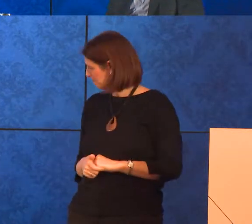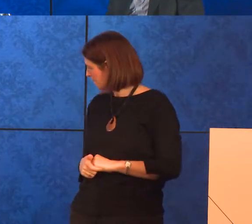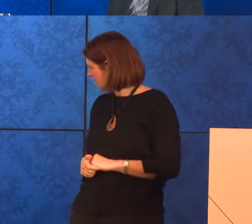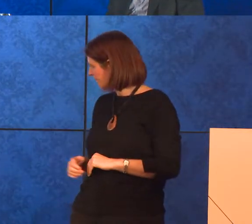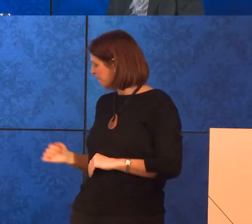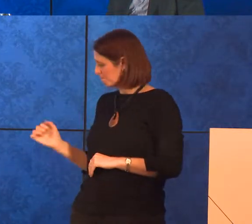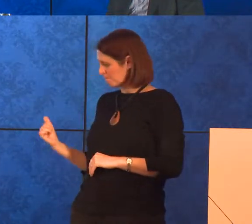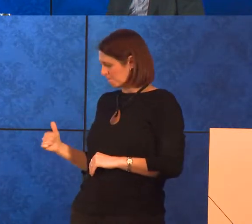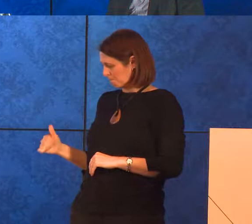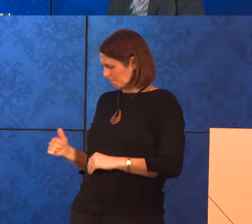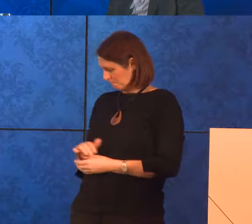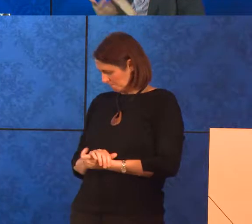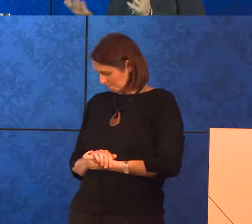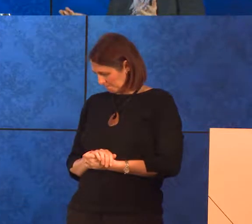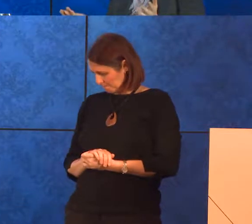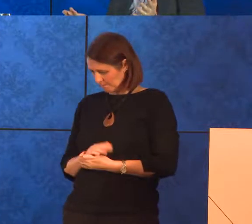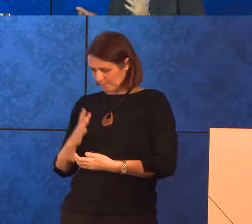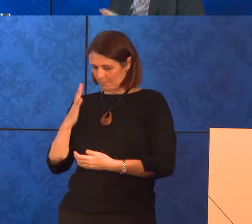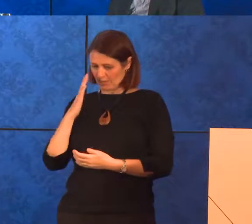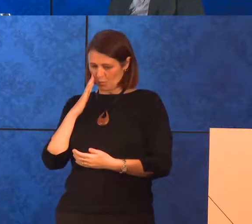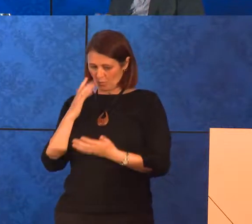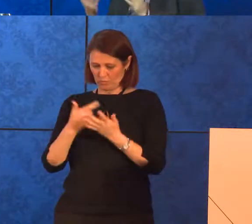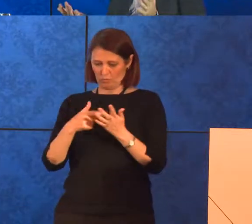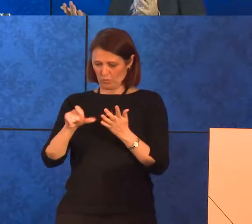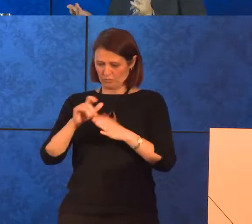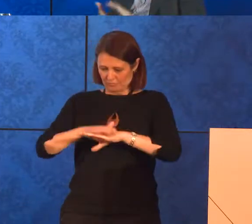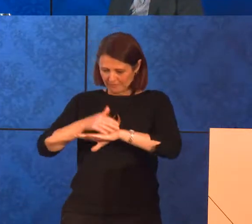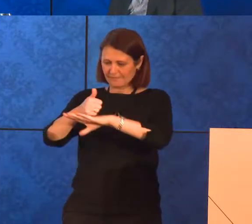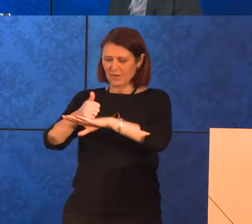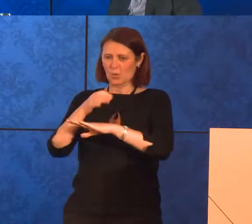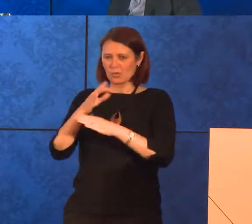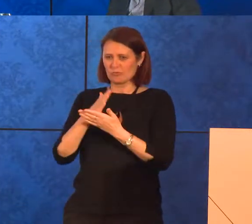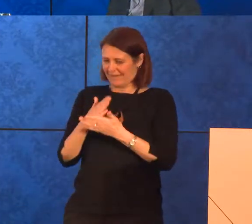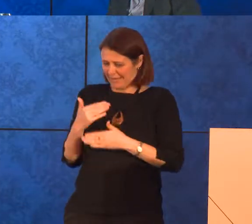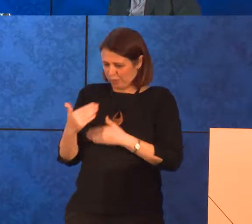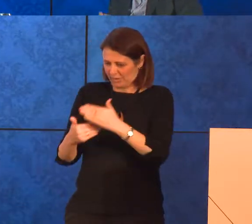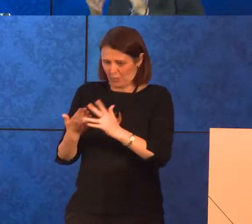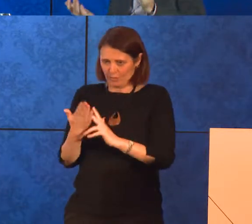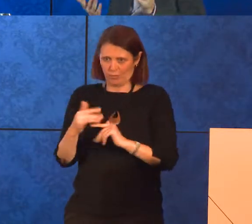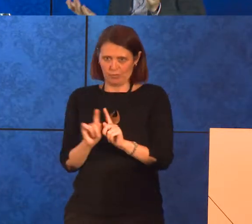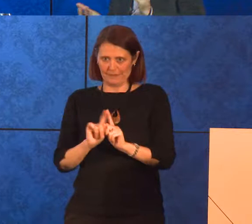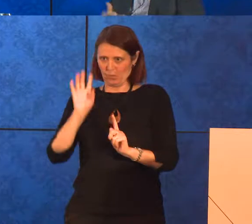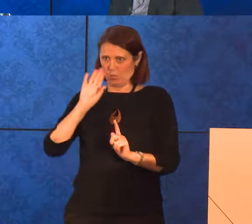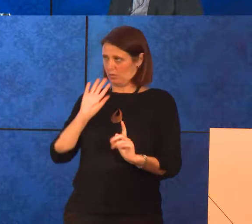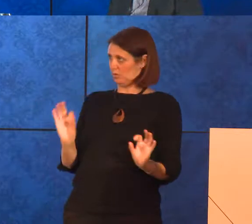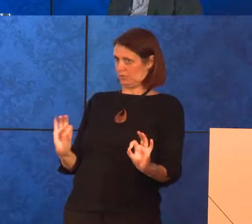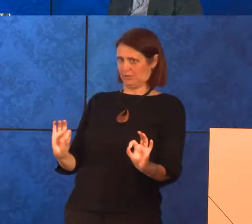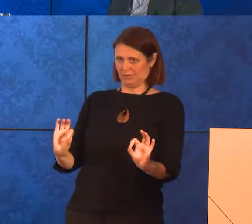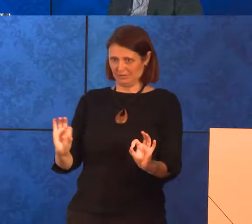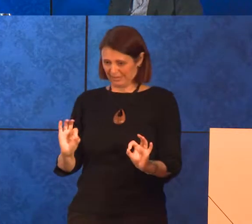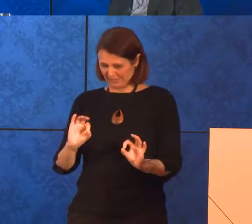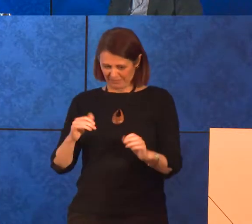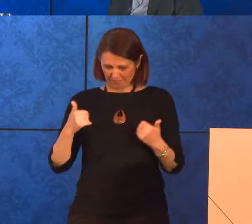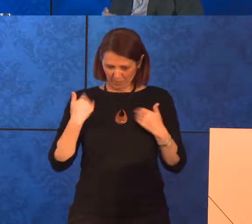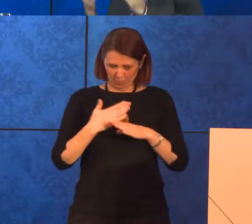when the Royal Commission established, it wasn't a process that we'd been through before either, and many people in my